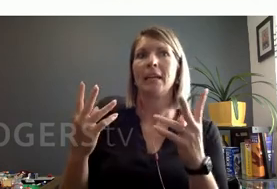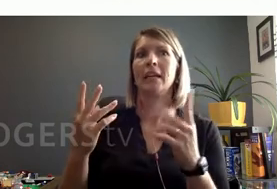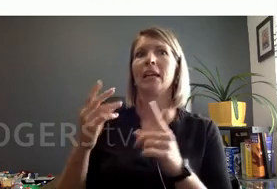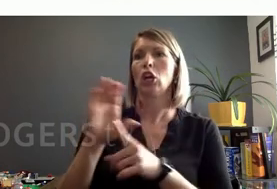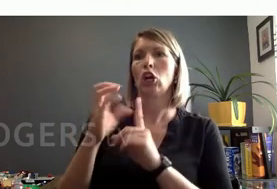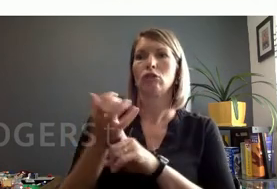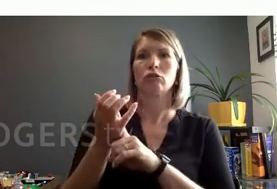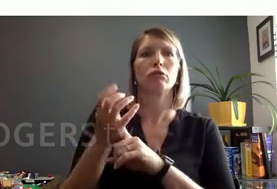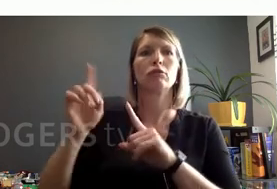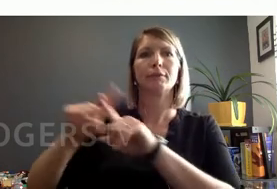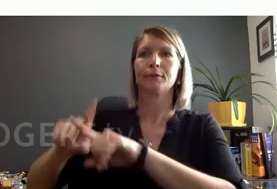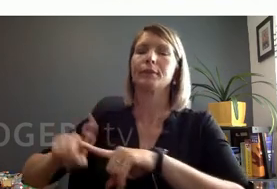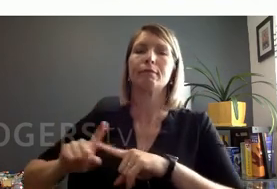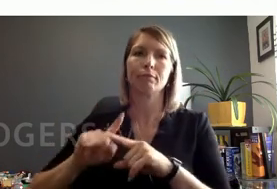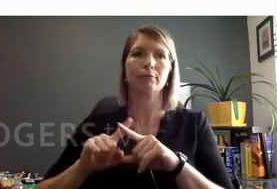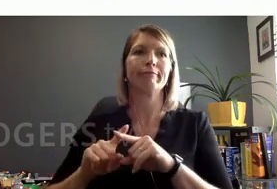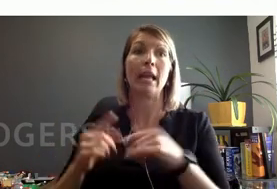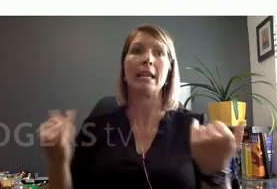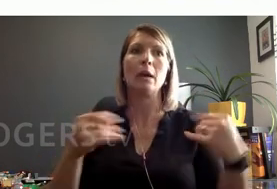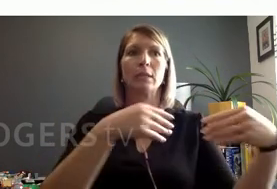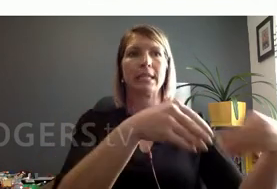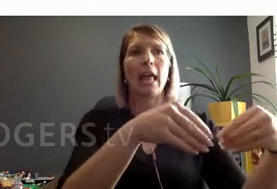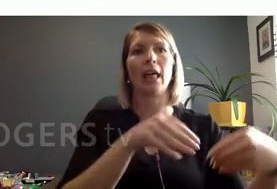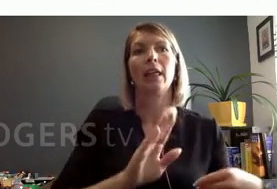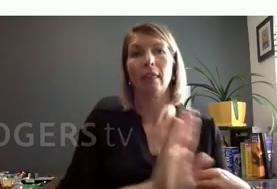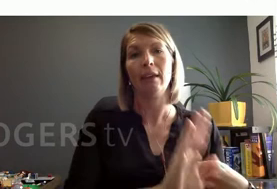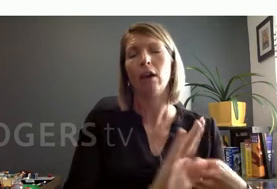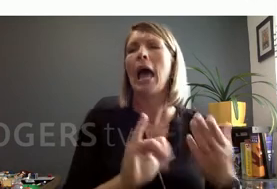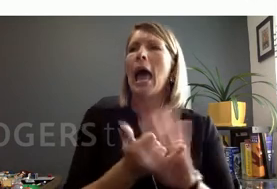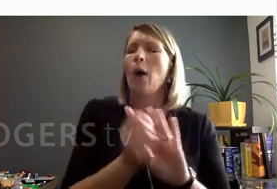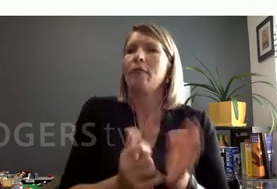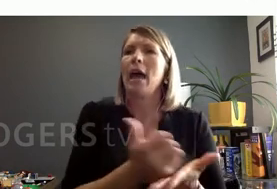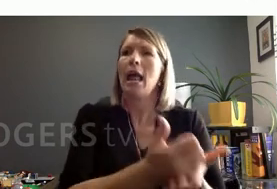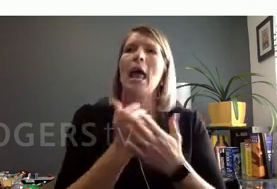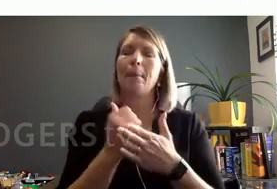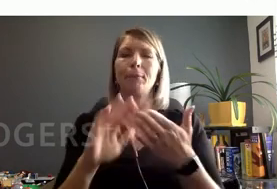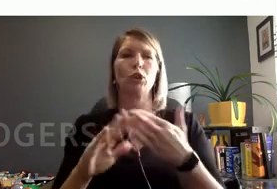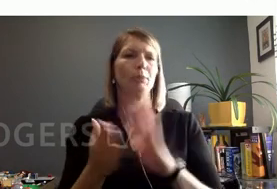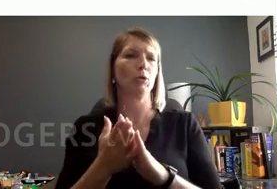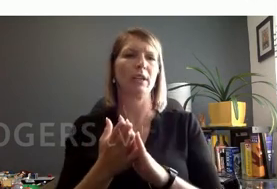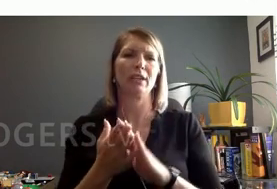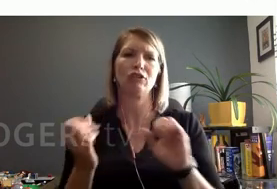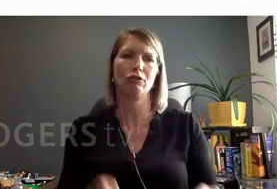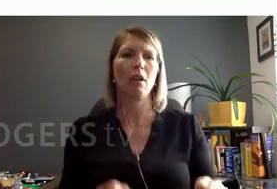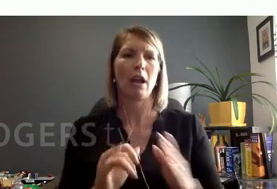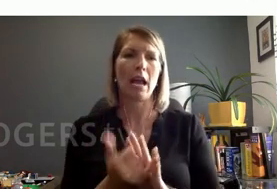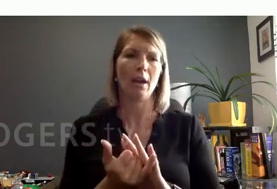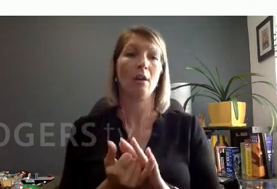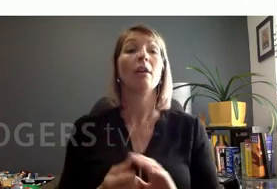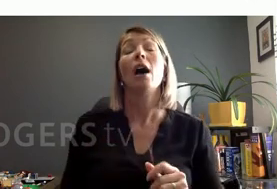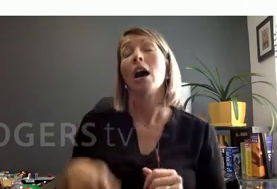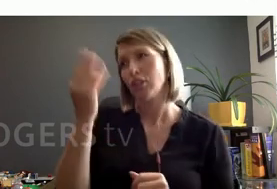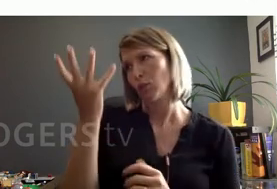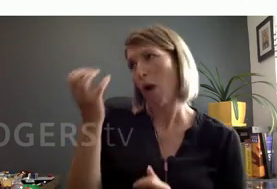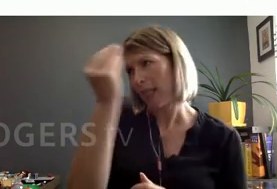of food and arts enhanced the market and our community as a whole? It is the most awesome thing ever. I'm just going to start